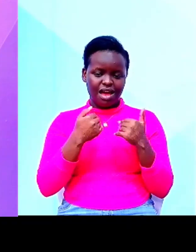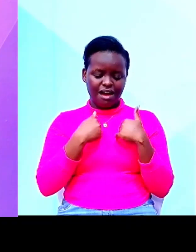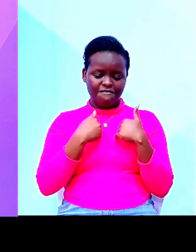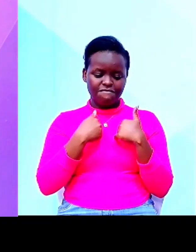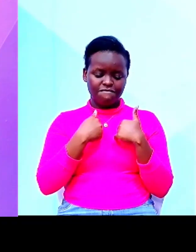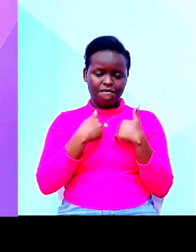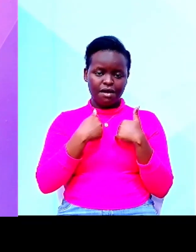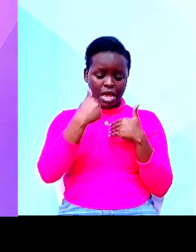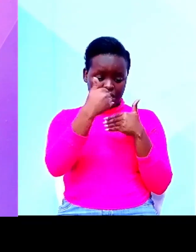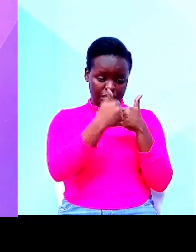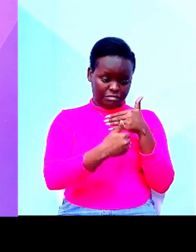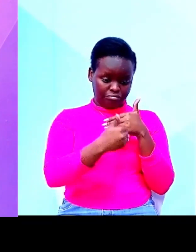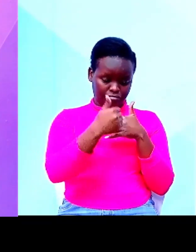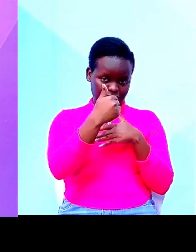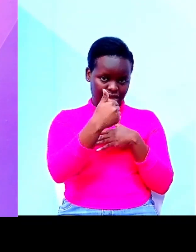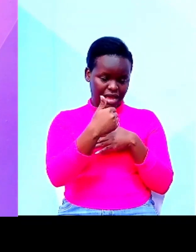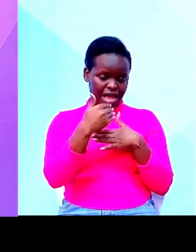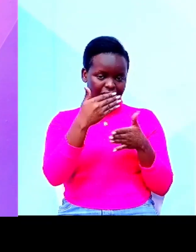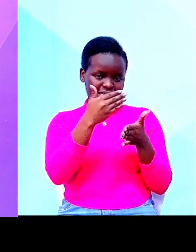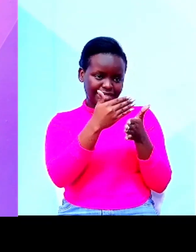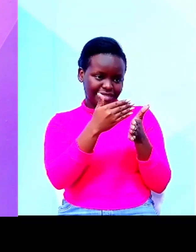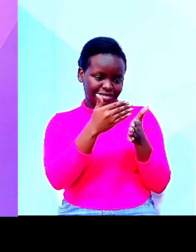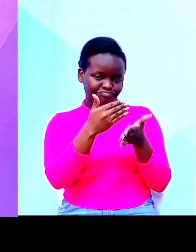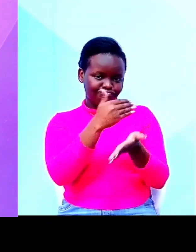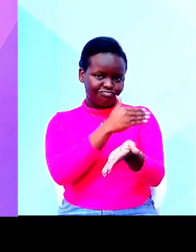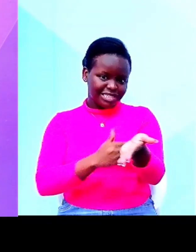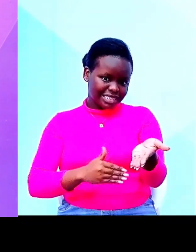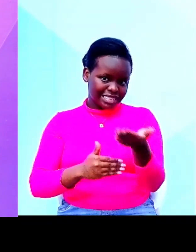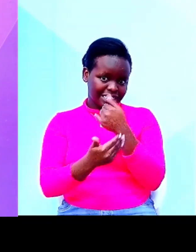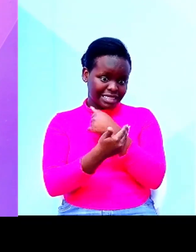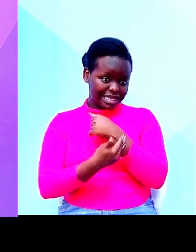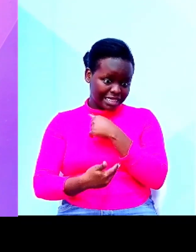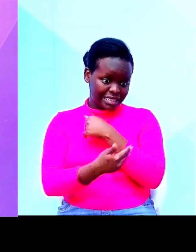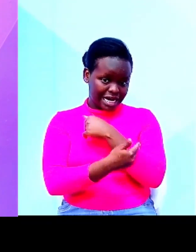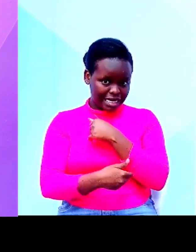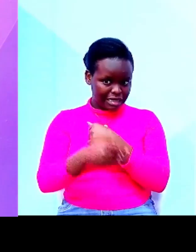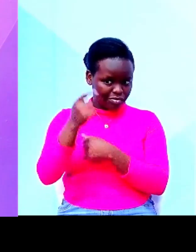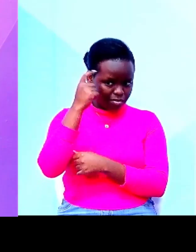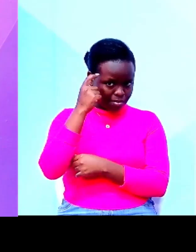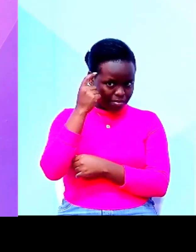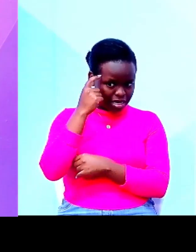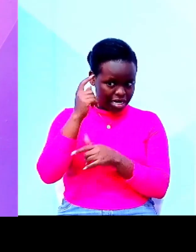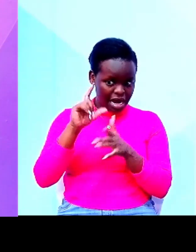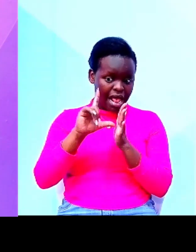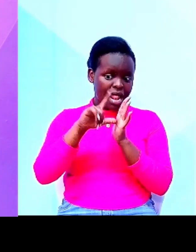surgery, then I was later